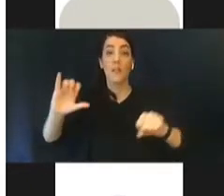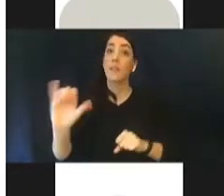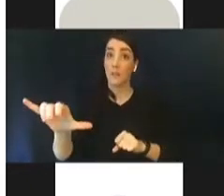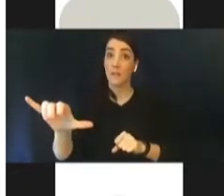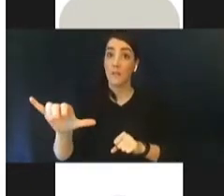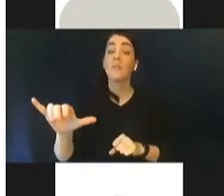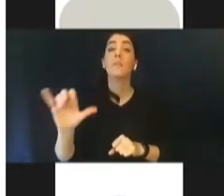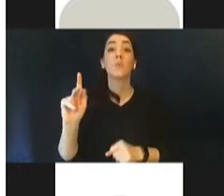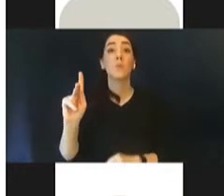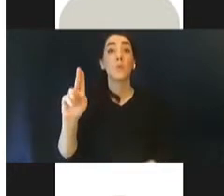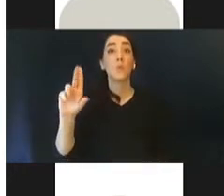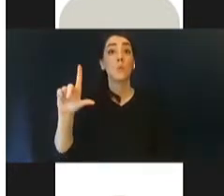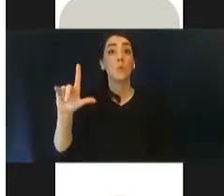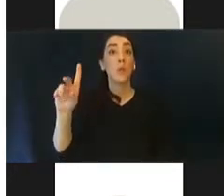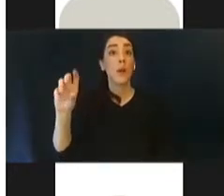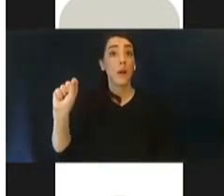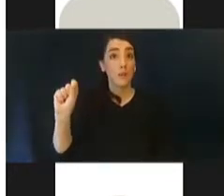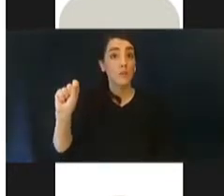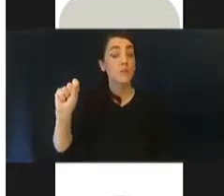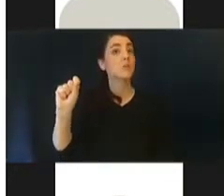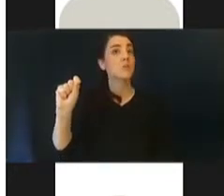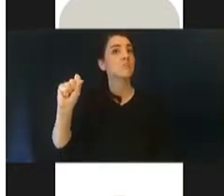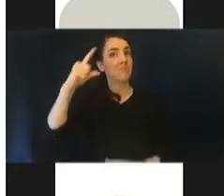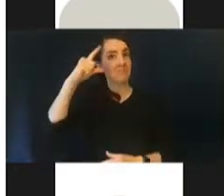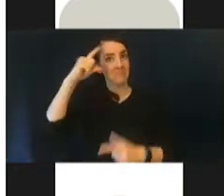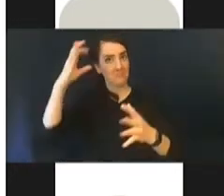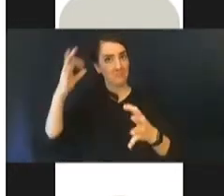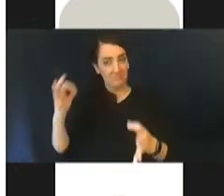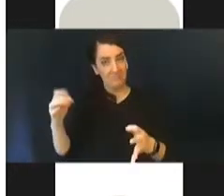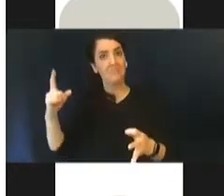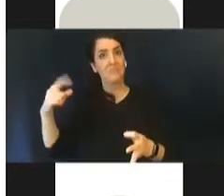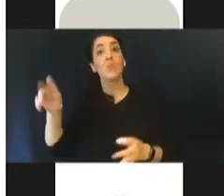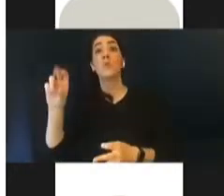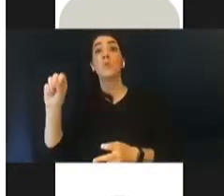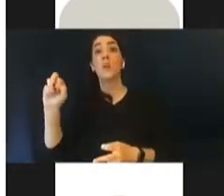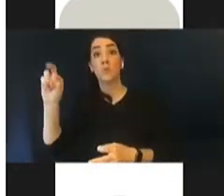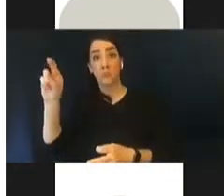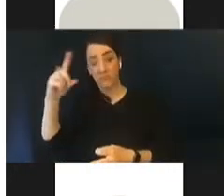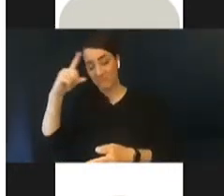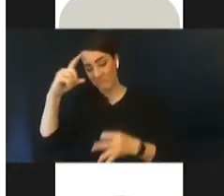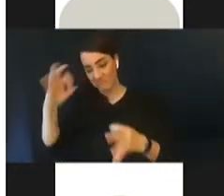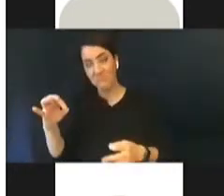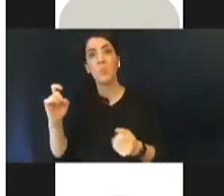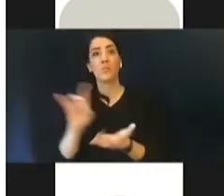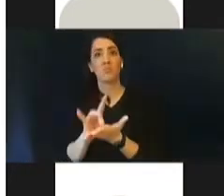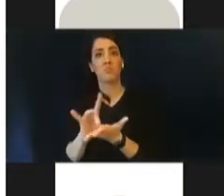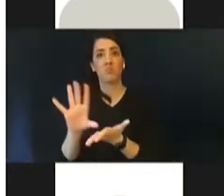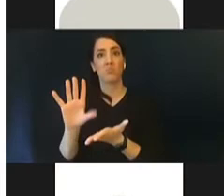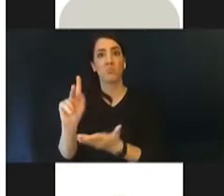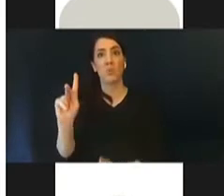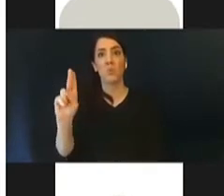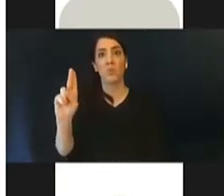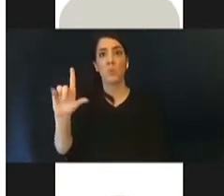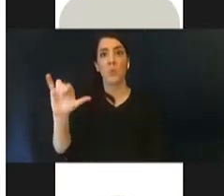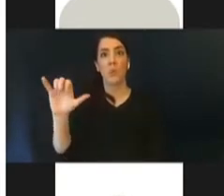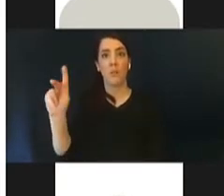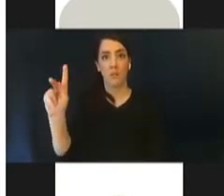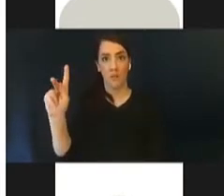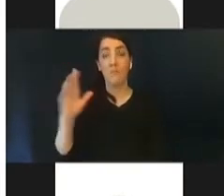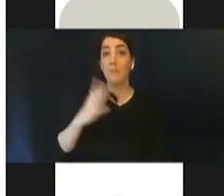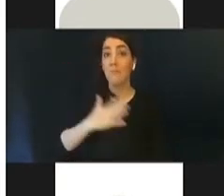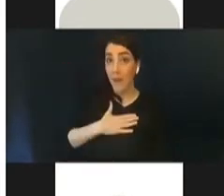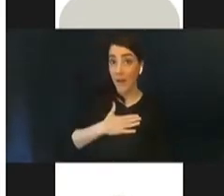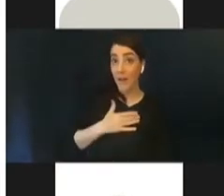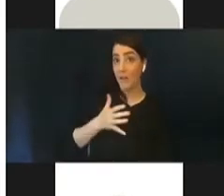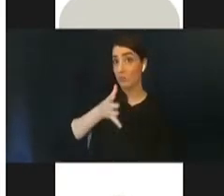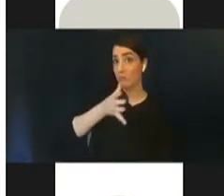own grandmother's family was thusly targeted, labeled as a kulak, and maybe in the discussion we can talk about those